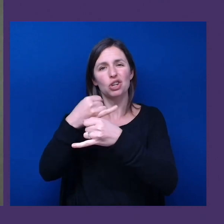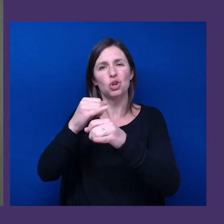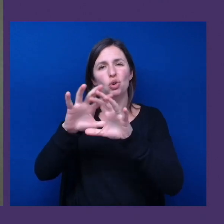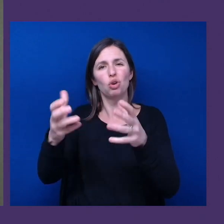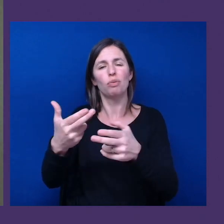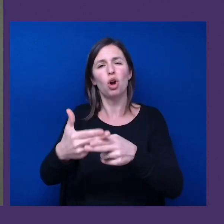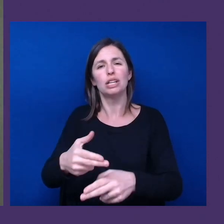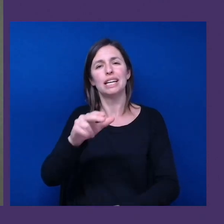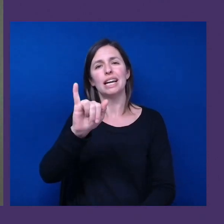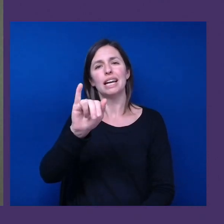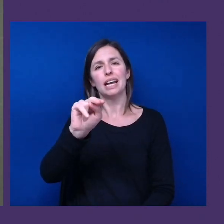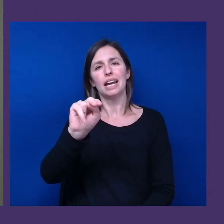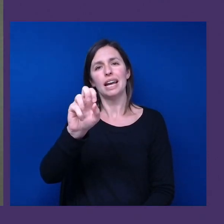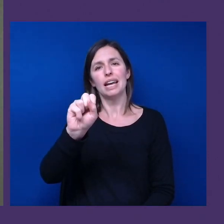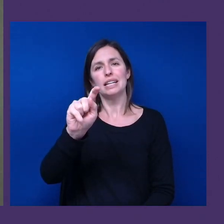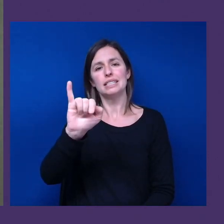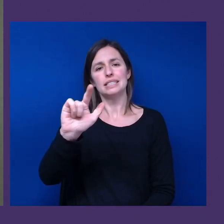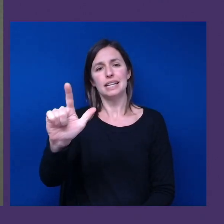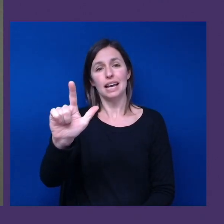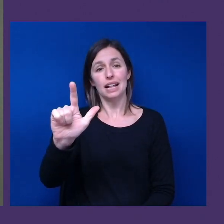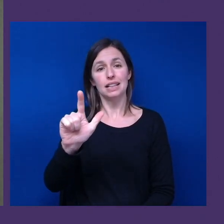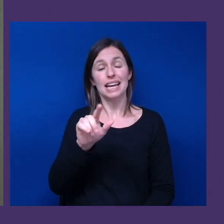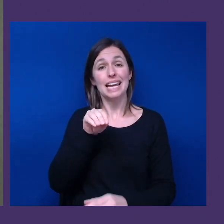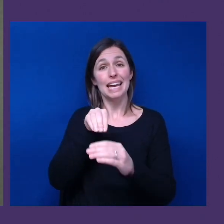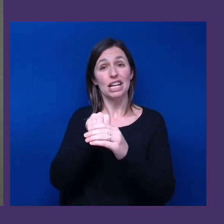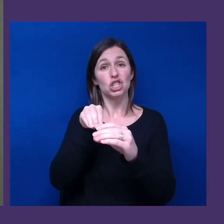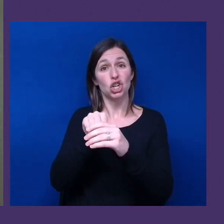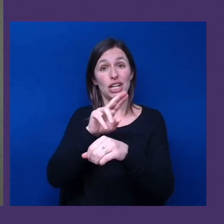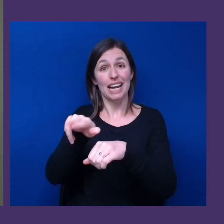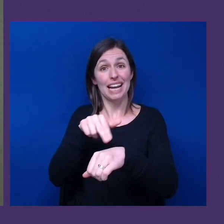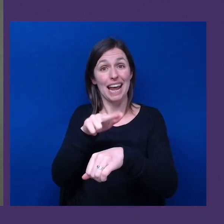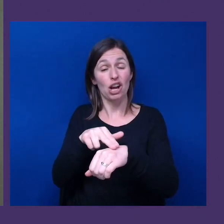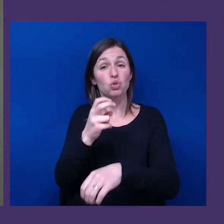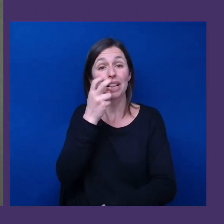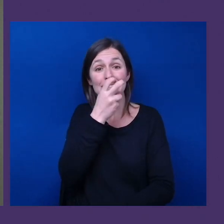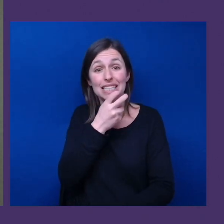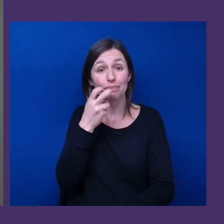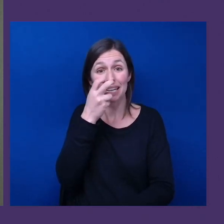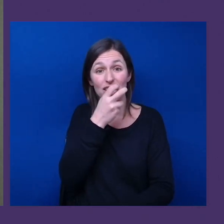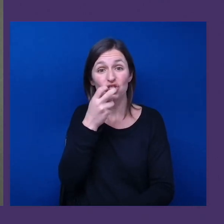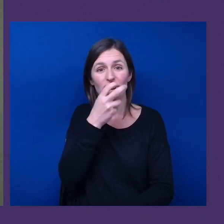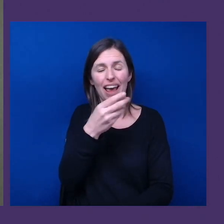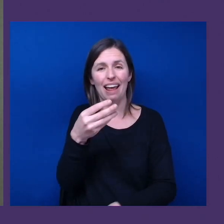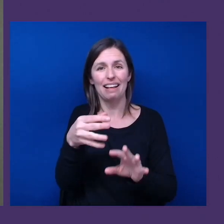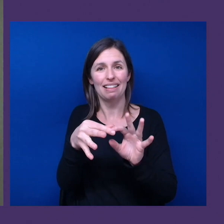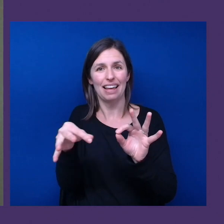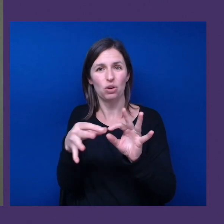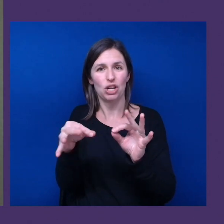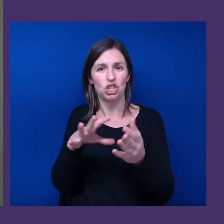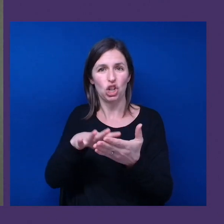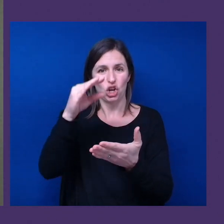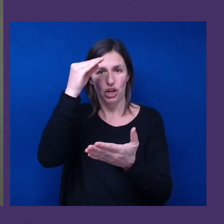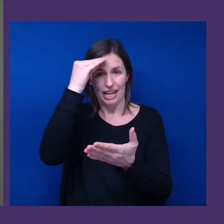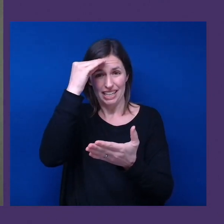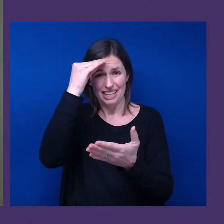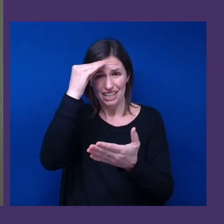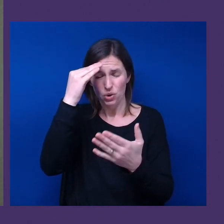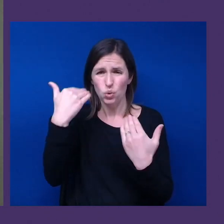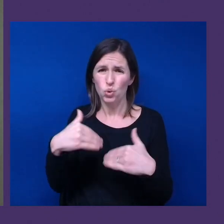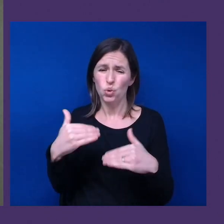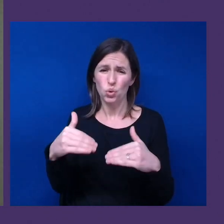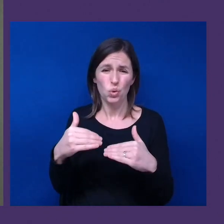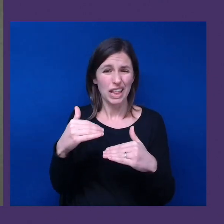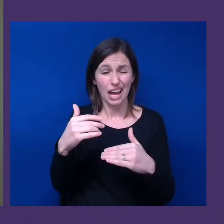Speech Technology in Language Learning, to improve learners' speech skills in a foreign language. And it made a difference what we did at the